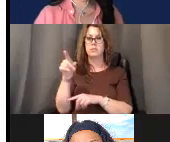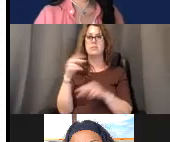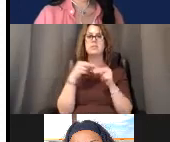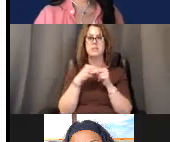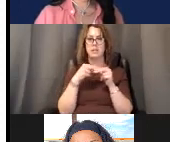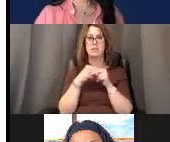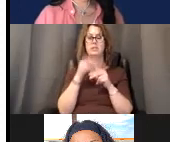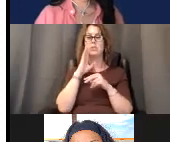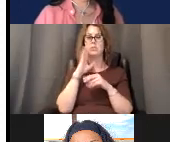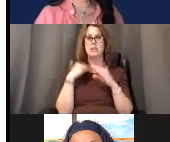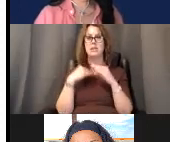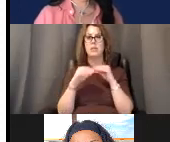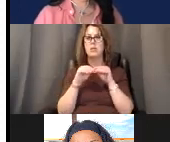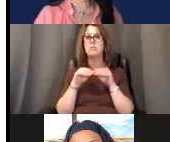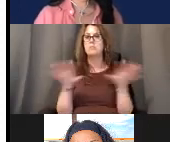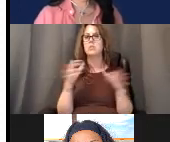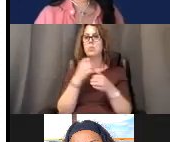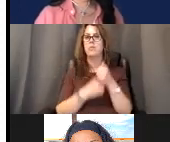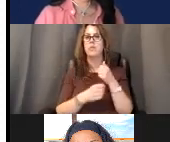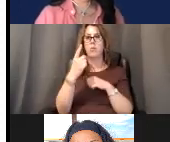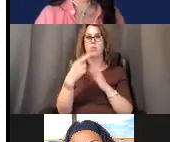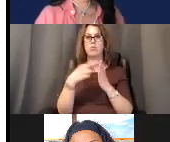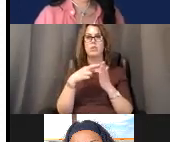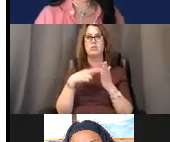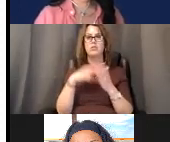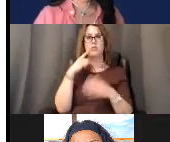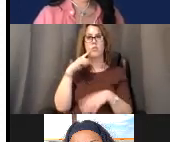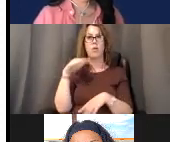send them to everyone who registered,